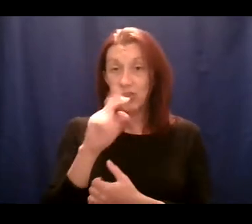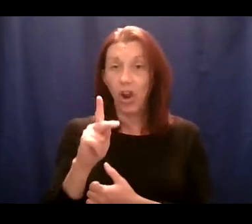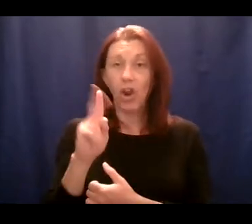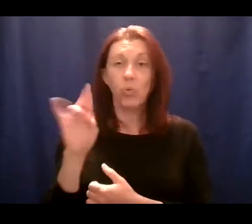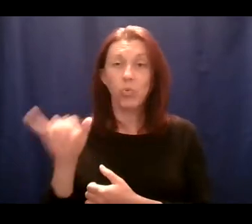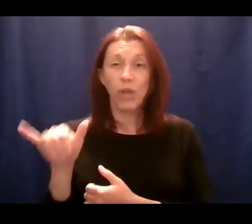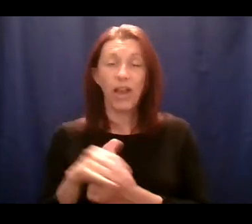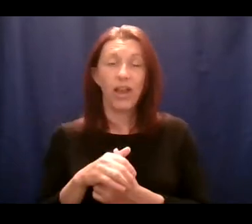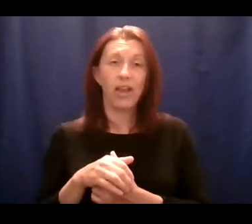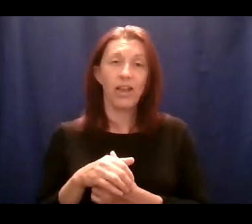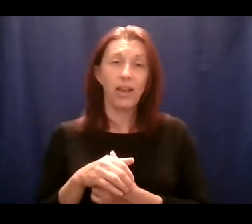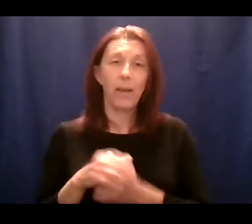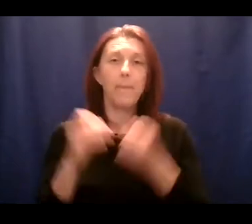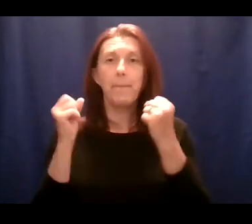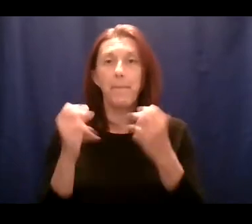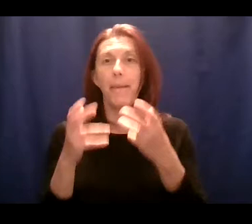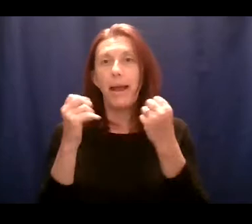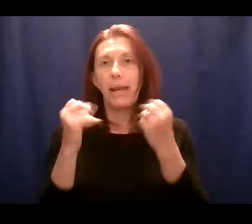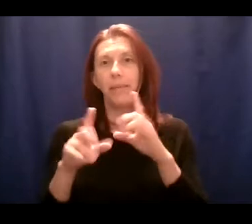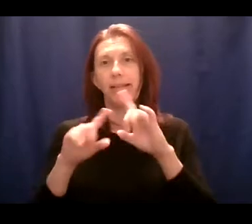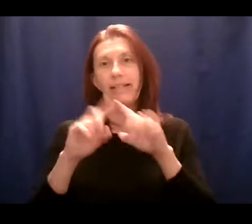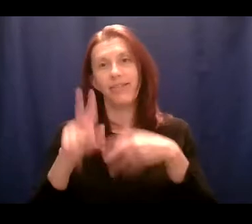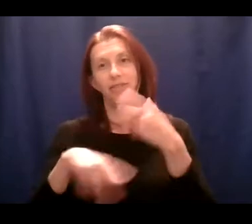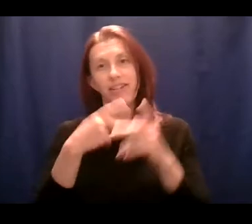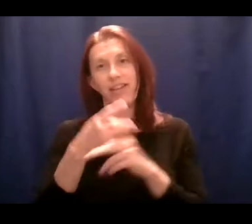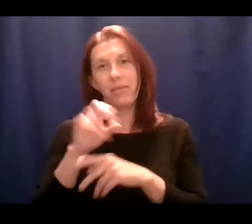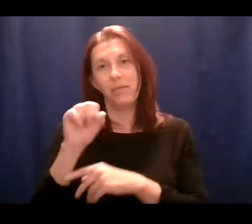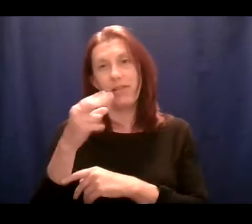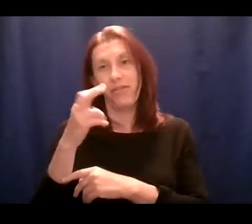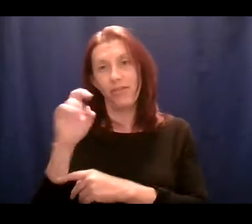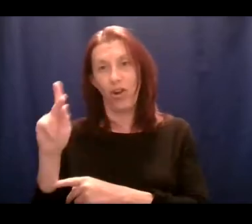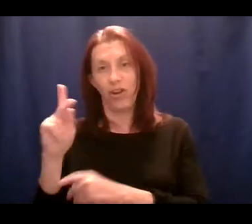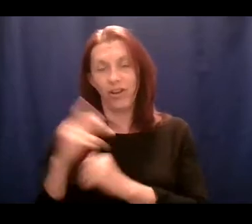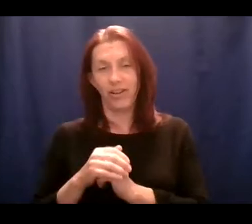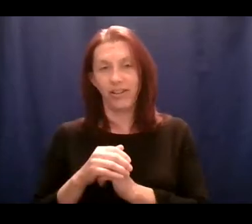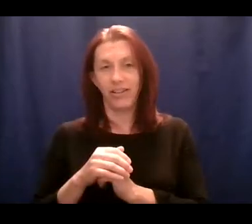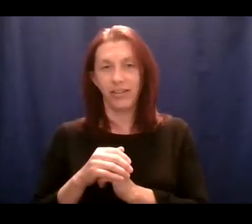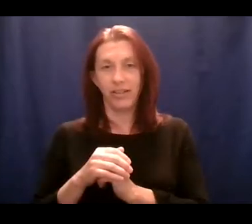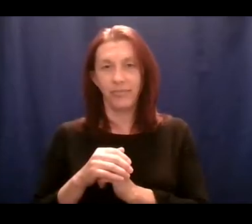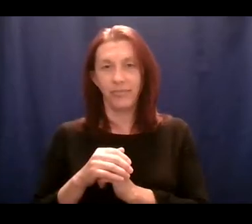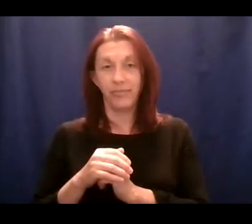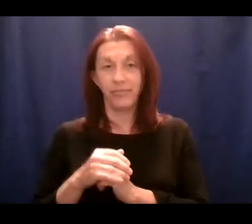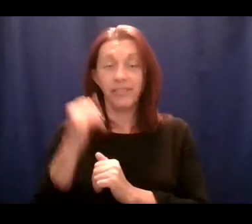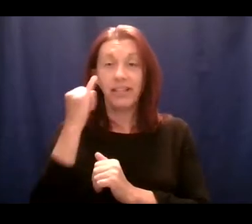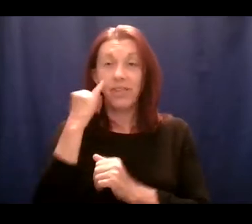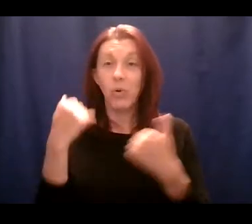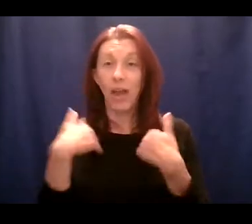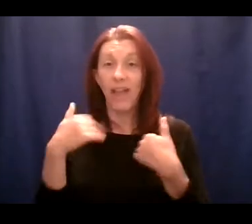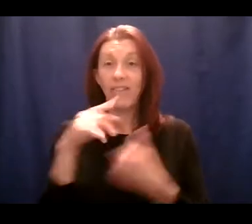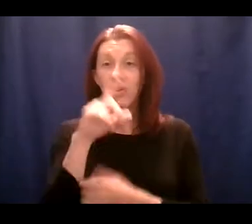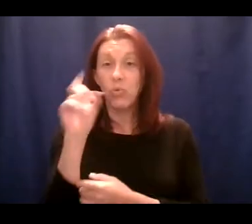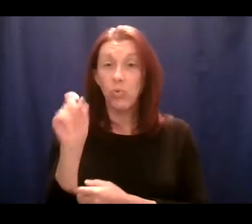There are many, many, many different types of sharks out there in our oceans. If you have